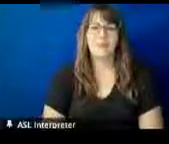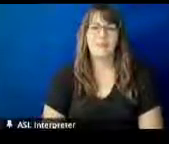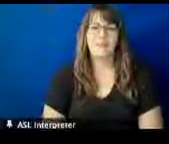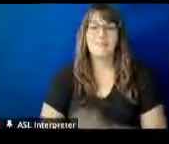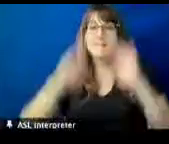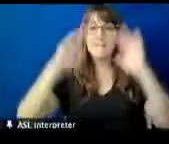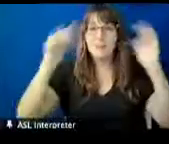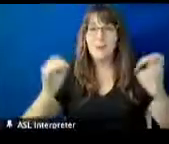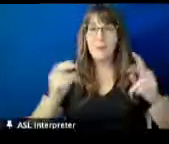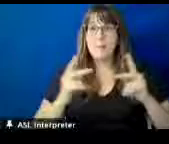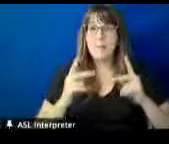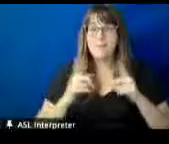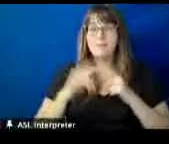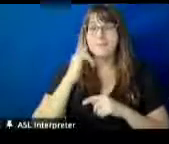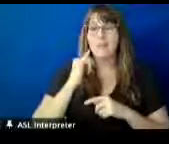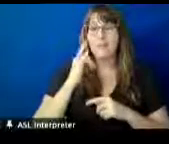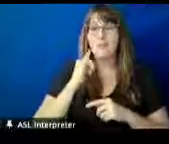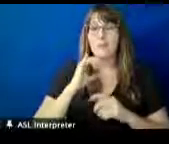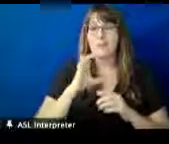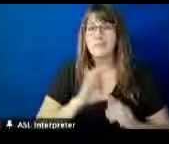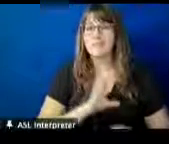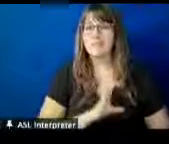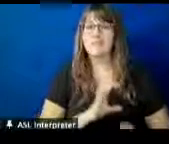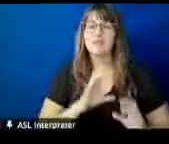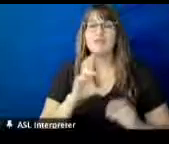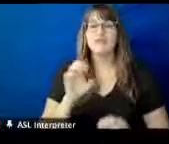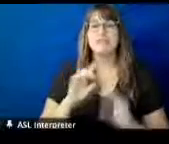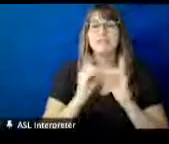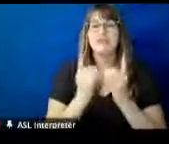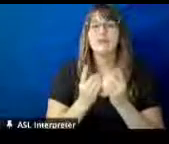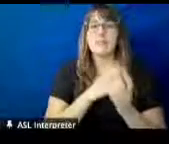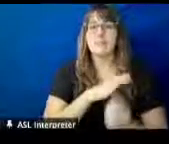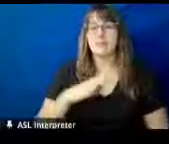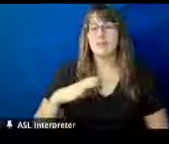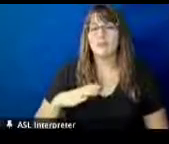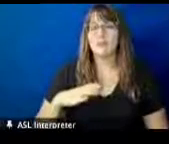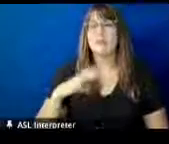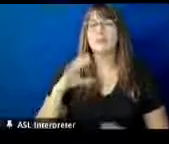Welcome back to the California Citizens Redistricting Commission Community of